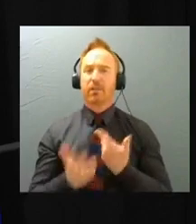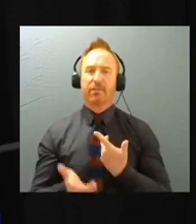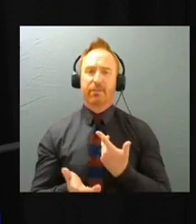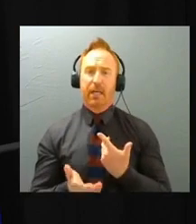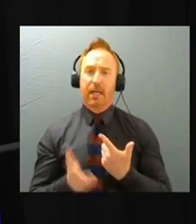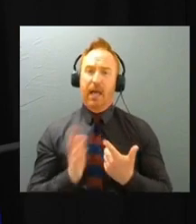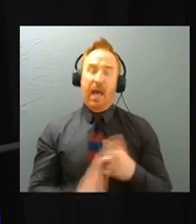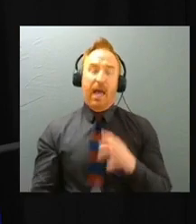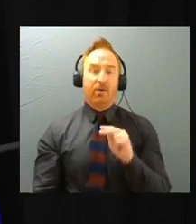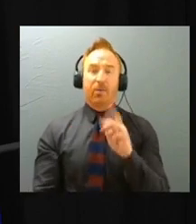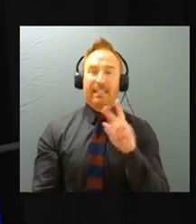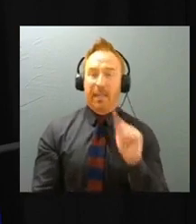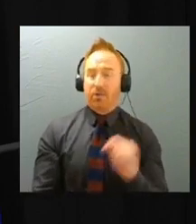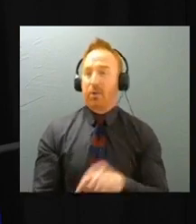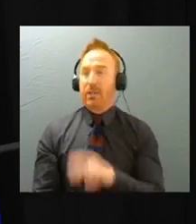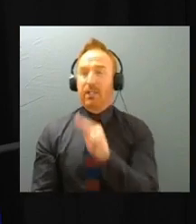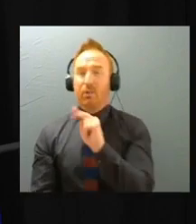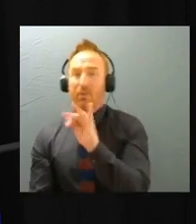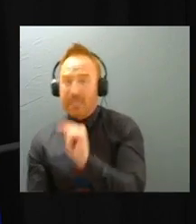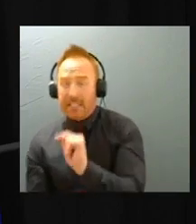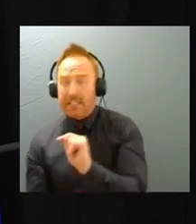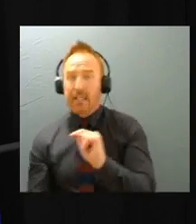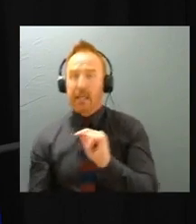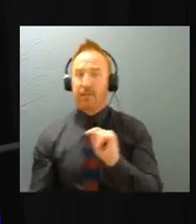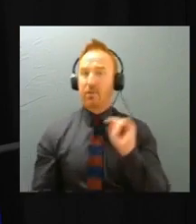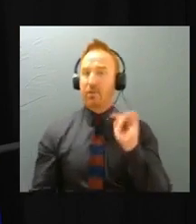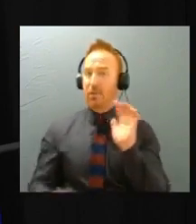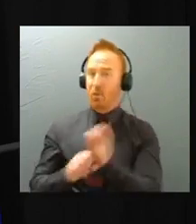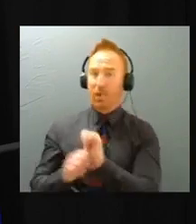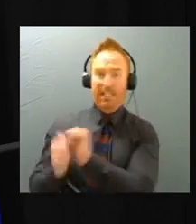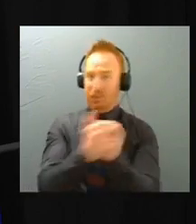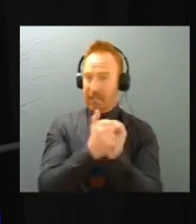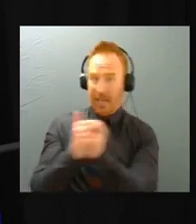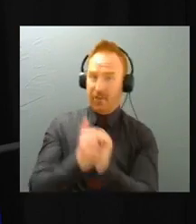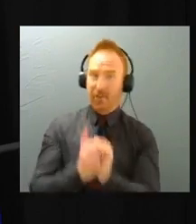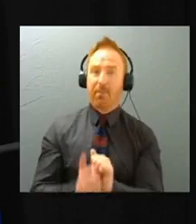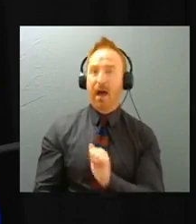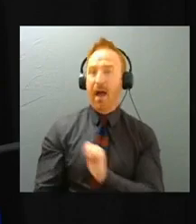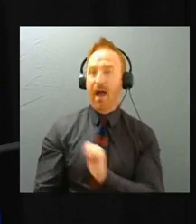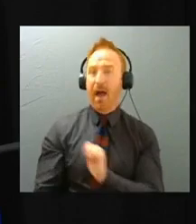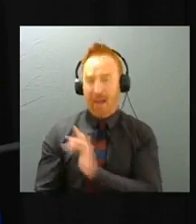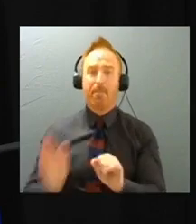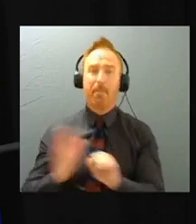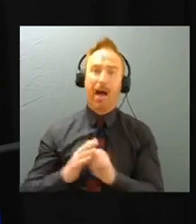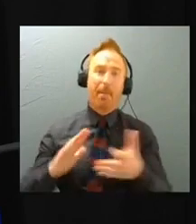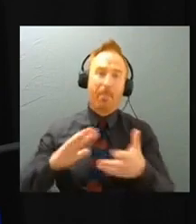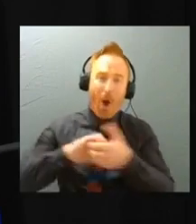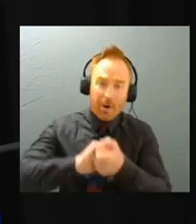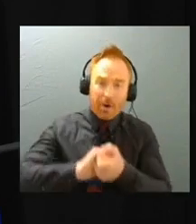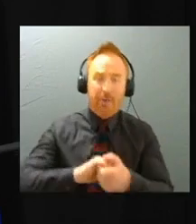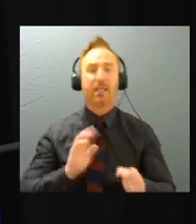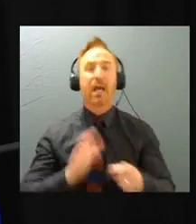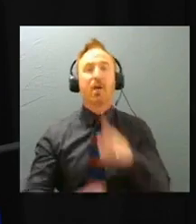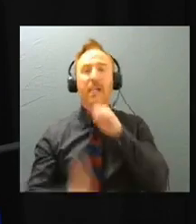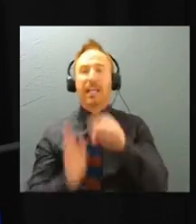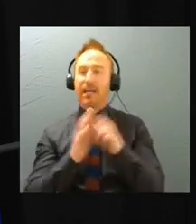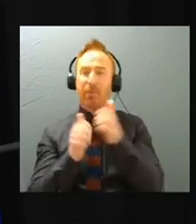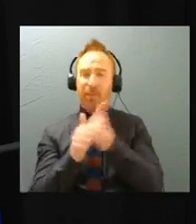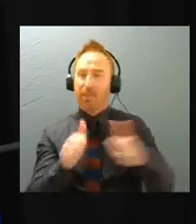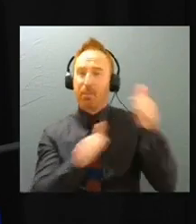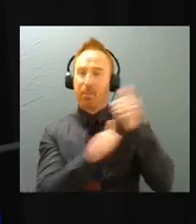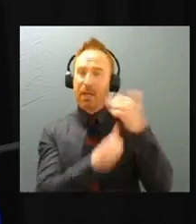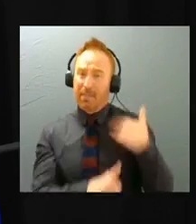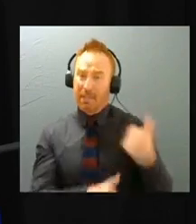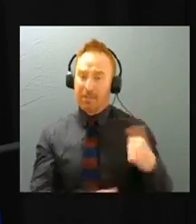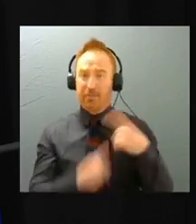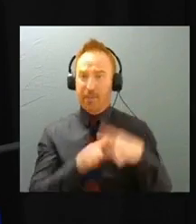bubble, working with my fantastic partners in Premier Cochrane and Premier Segaviktuk, we are